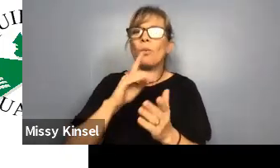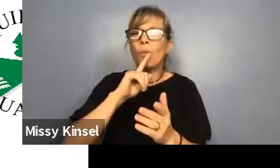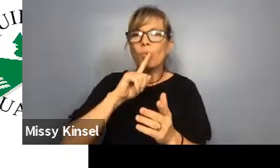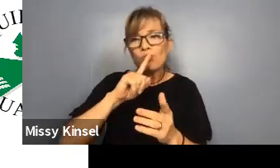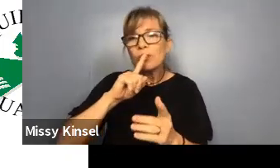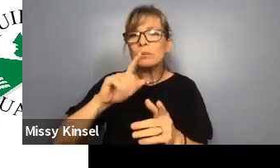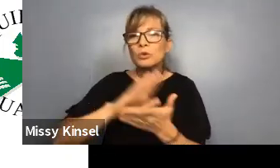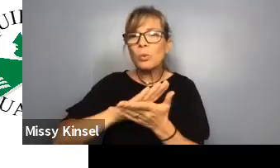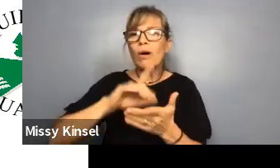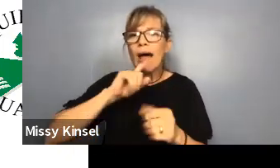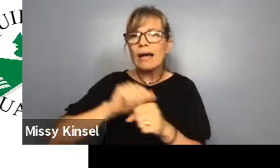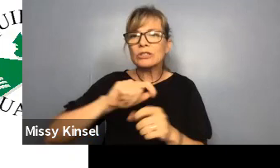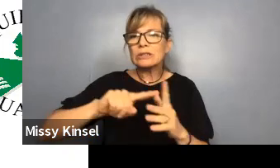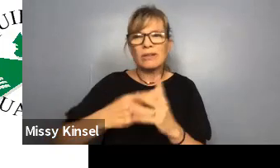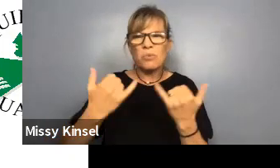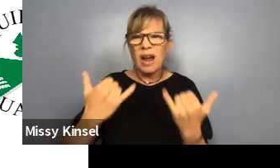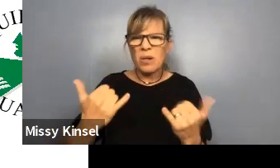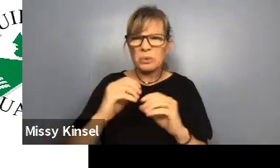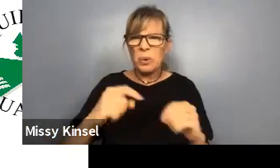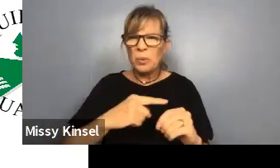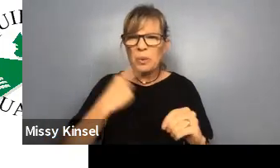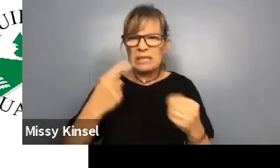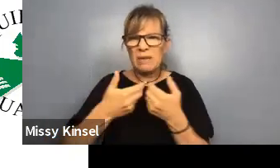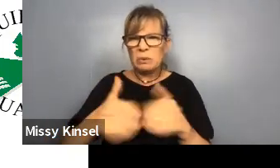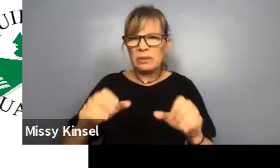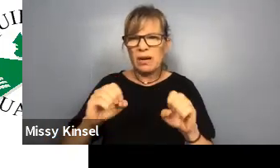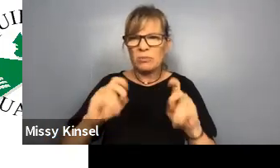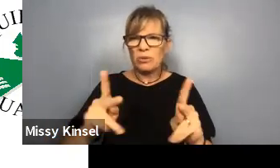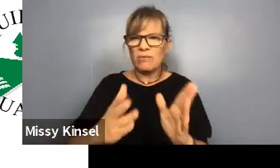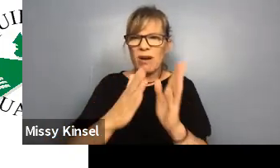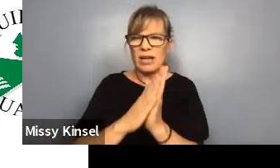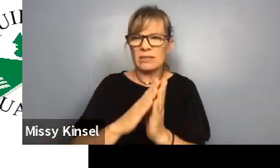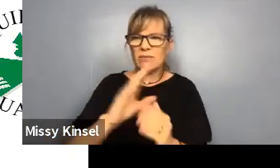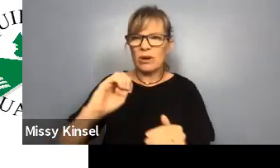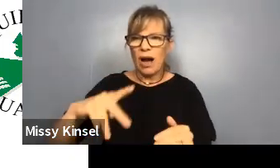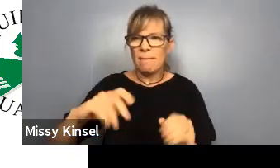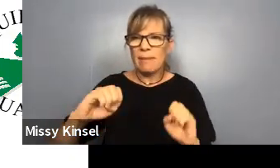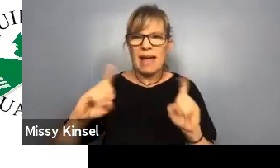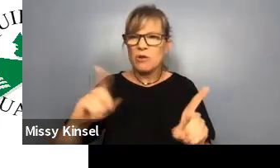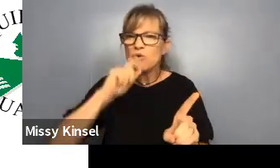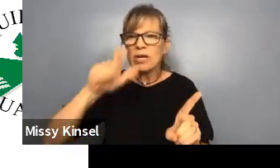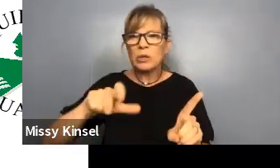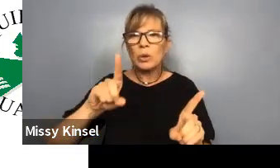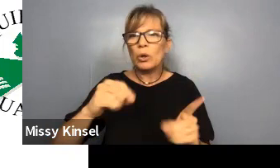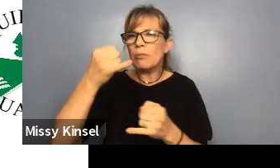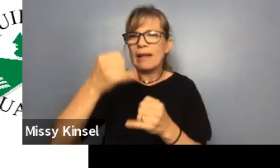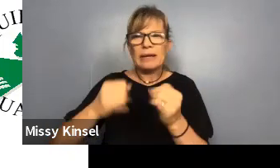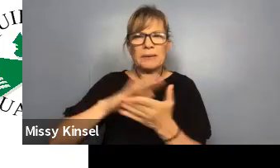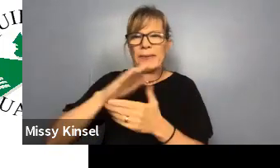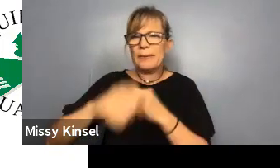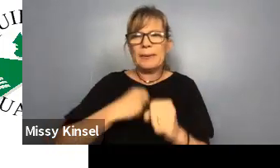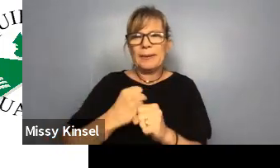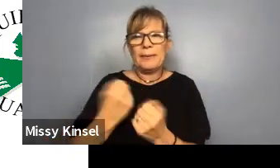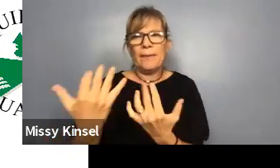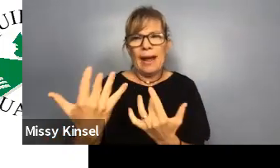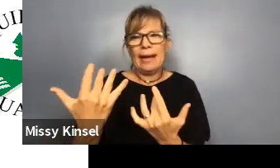you're not at risk of losing the opportunity to ask for comp ed. You don't need to do it by the end of this school year.